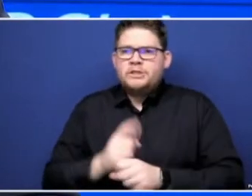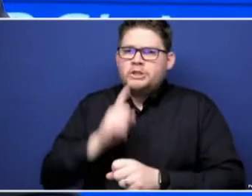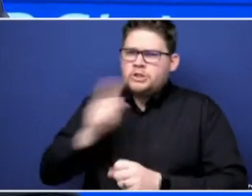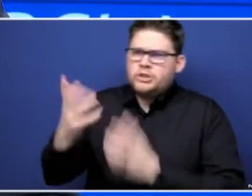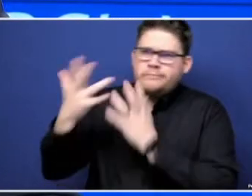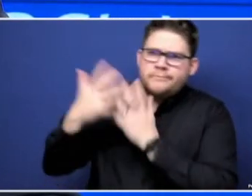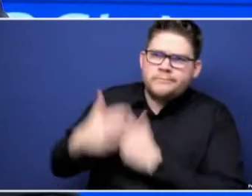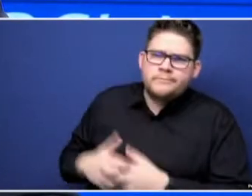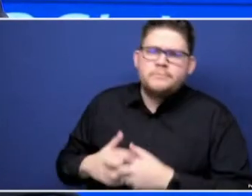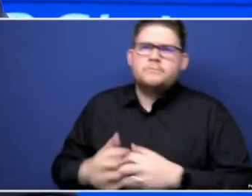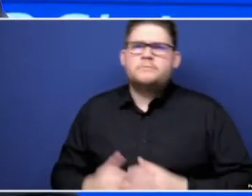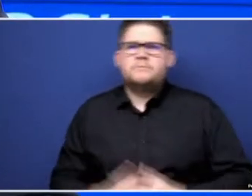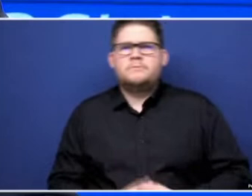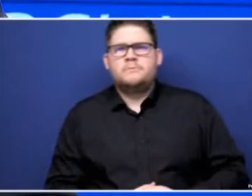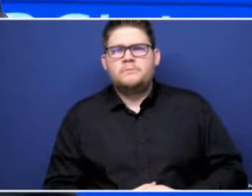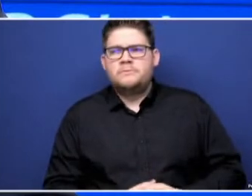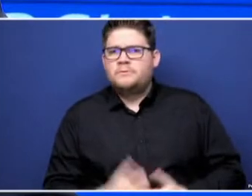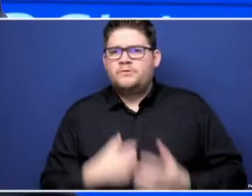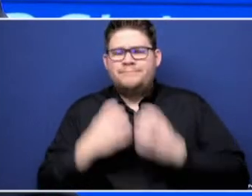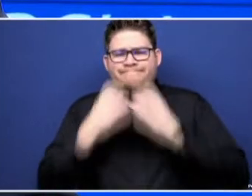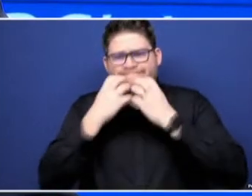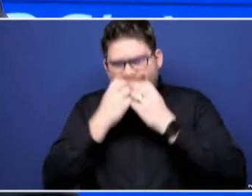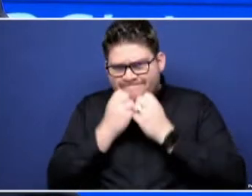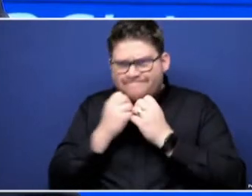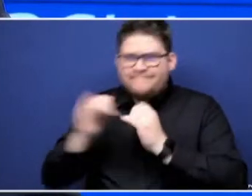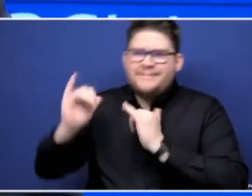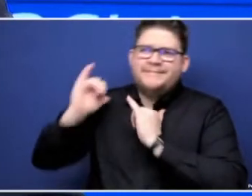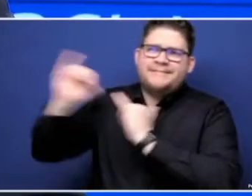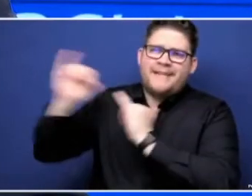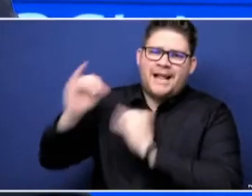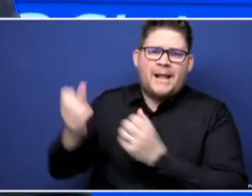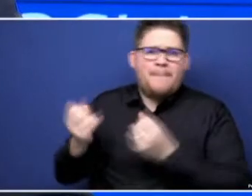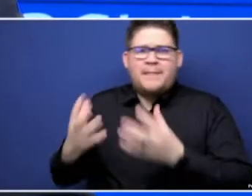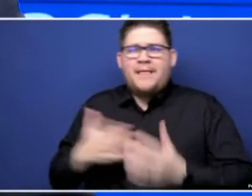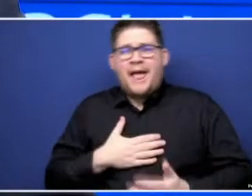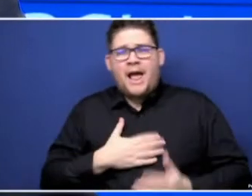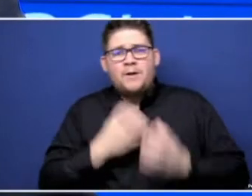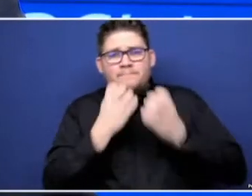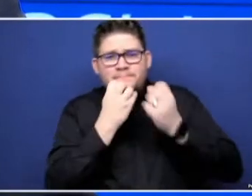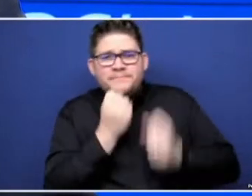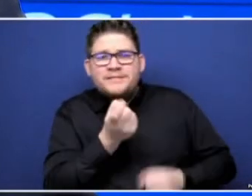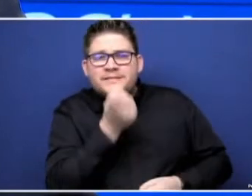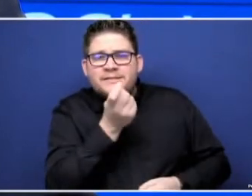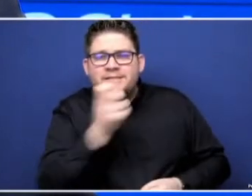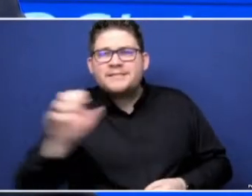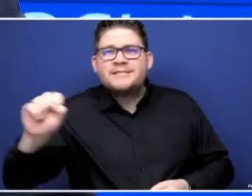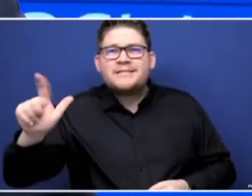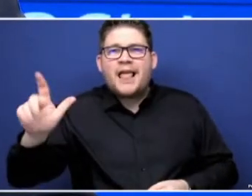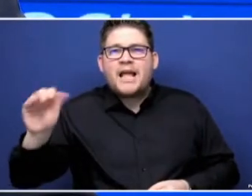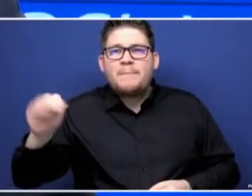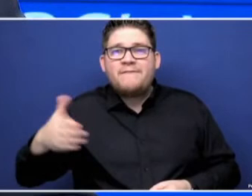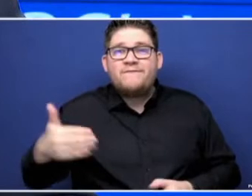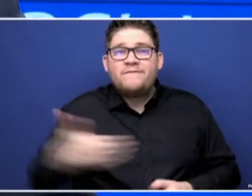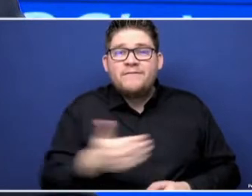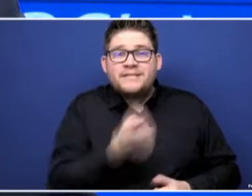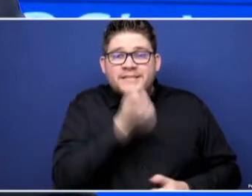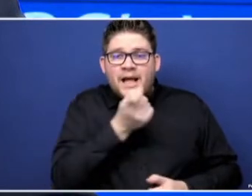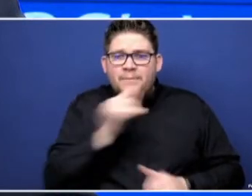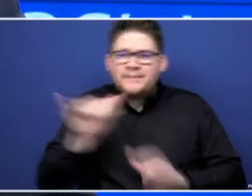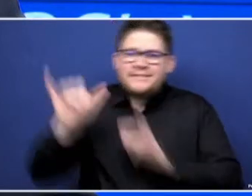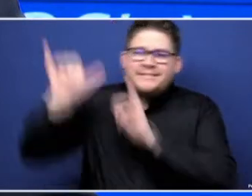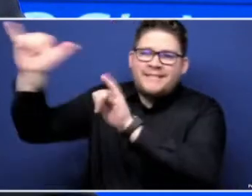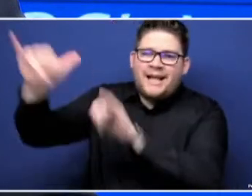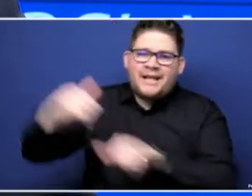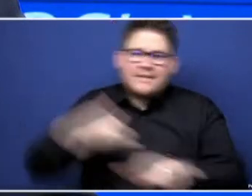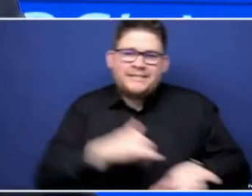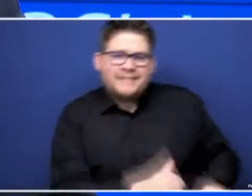fairly crowded restaurants and saying, why can they operate and I can't? And they haven't gotten an answer on that. What do you expect that? What are you saying to those